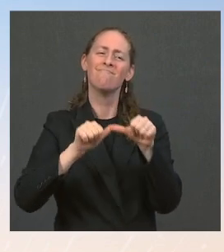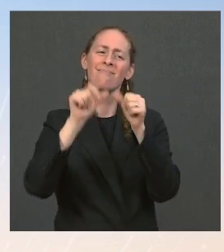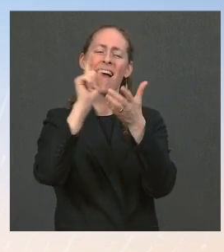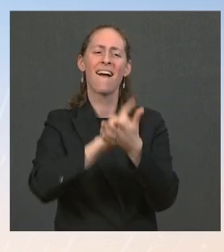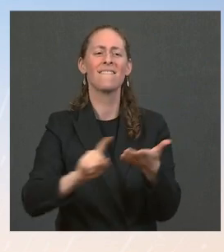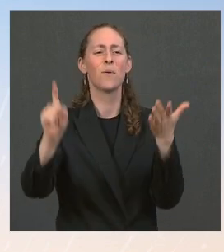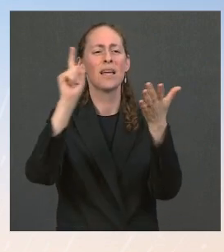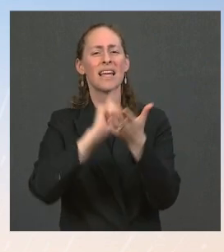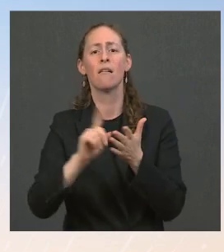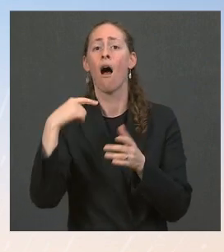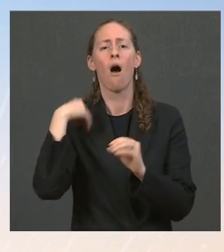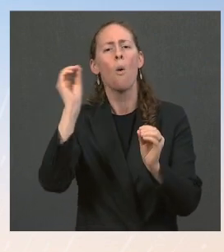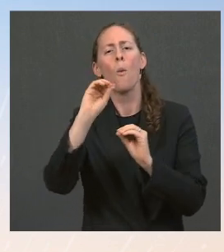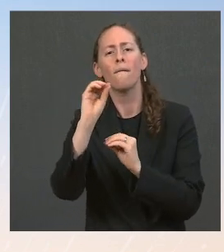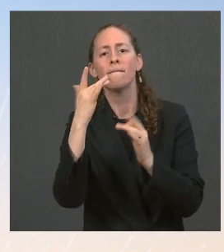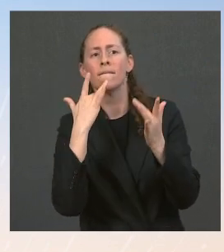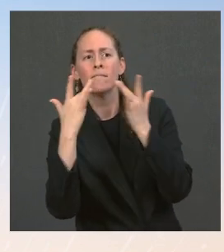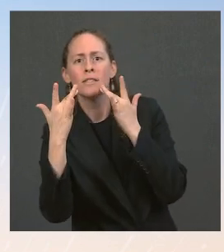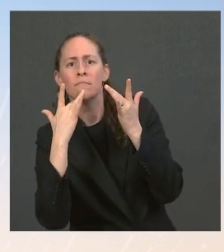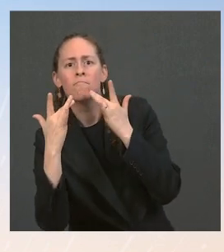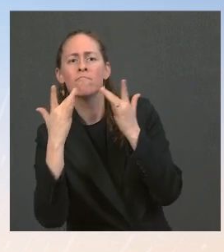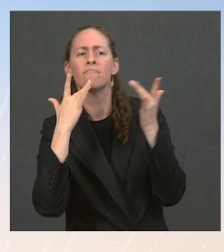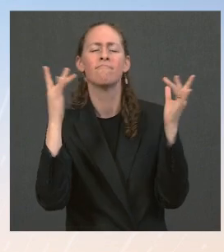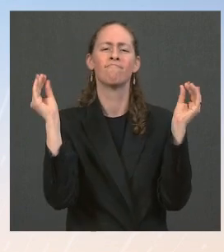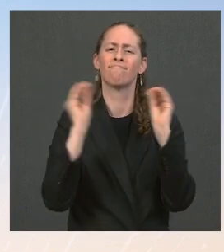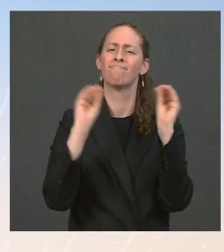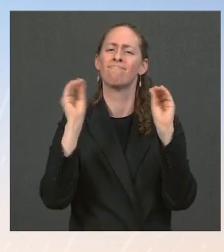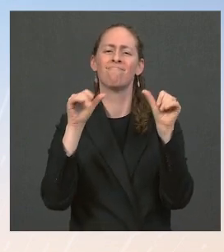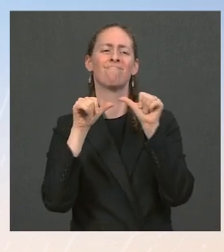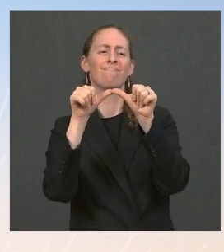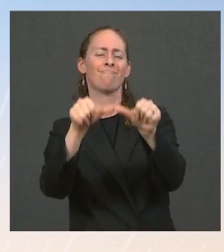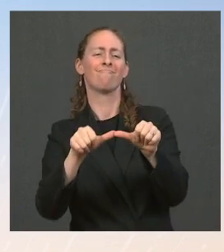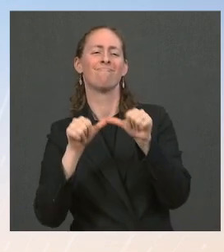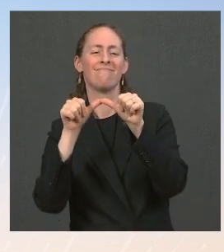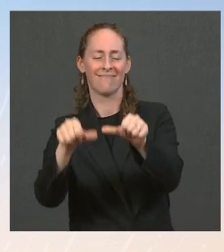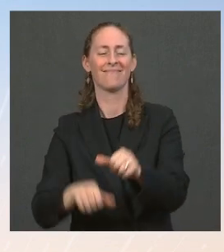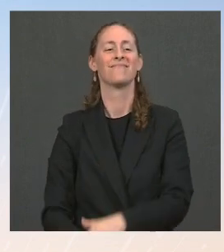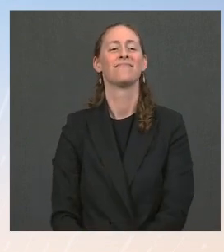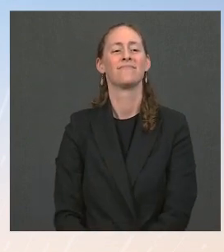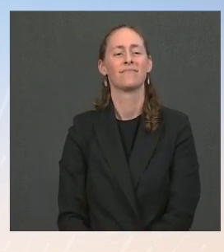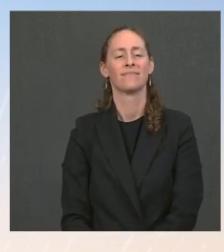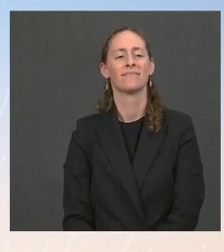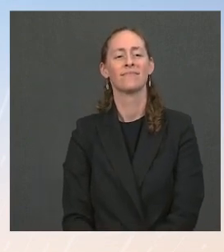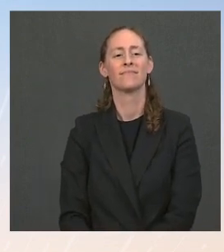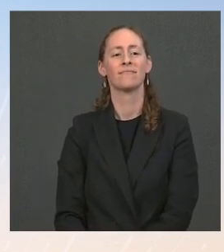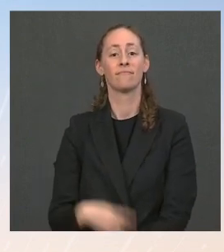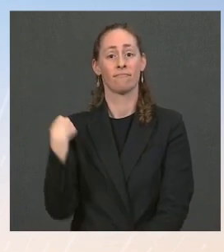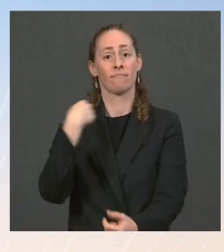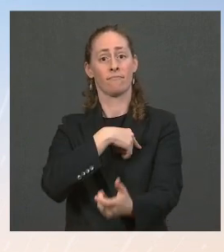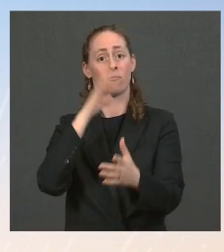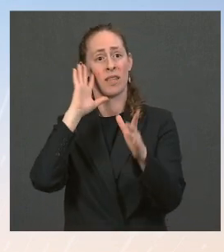attached. Today's announcement brings our total to over 1.1 vaccines donated to the world